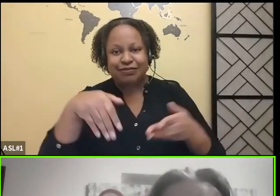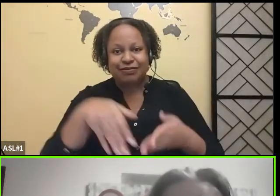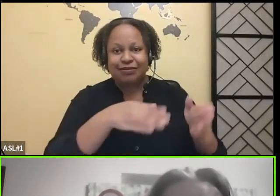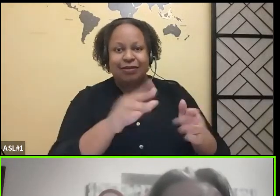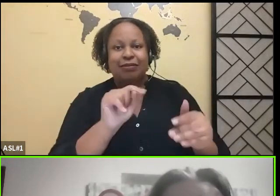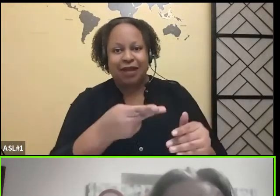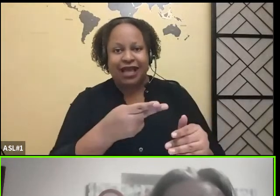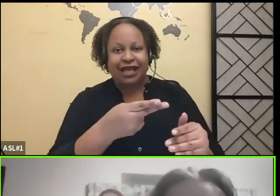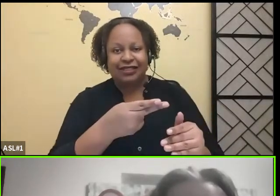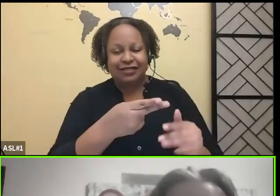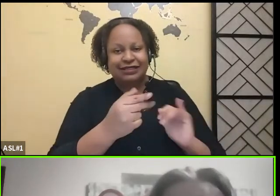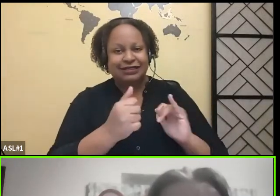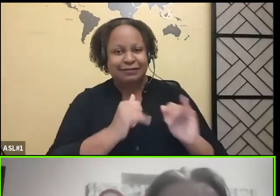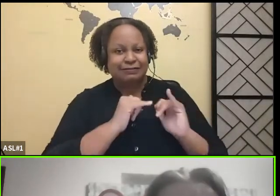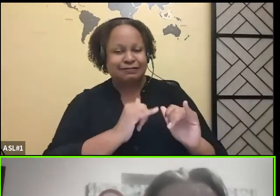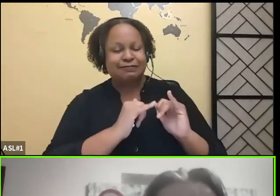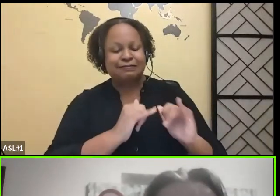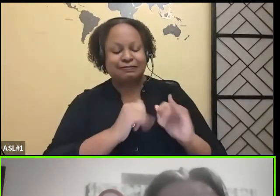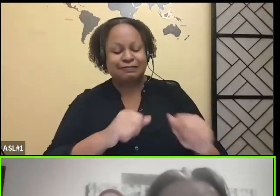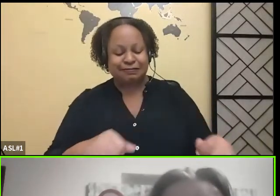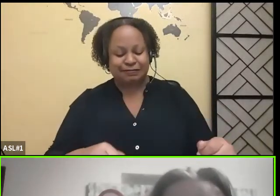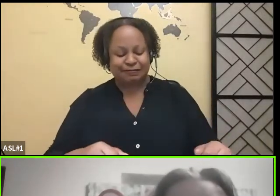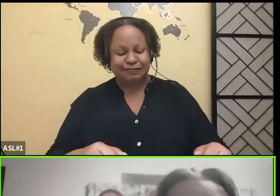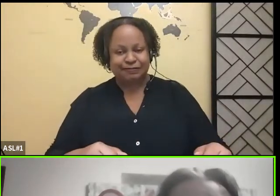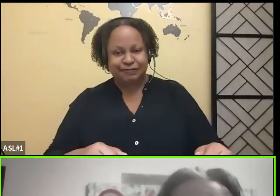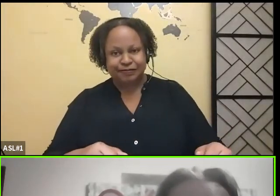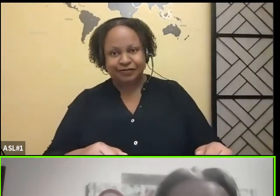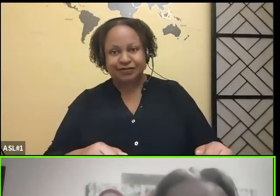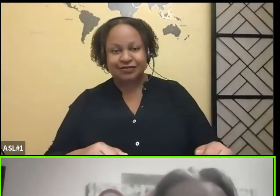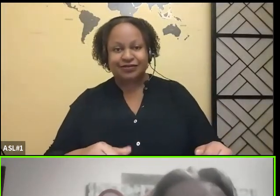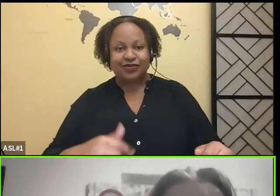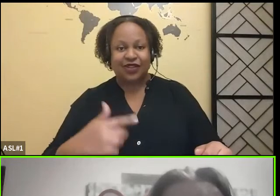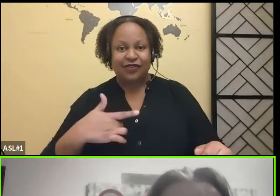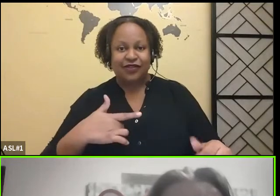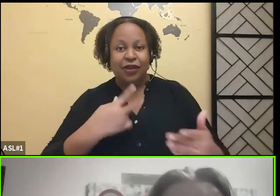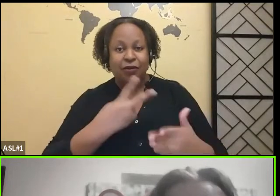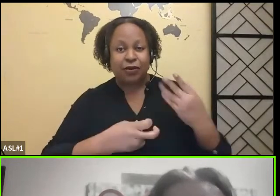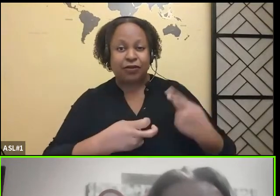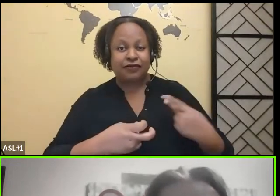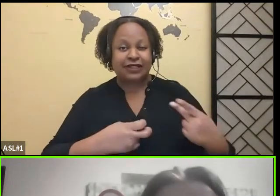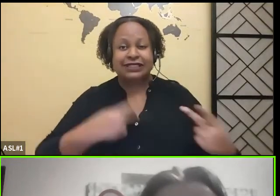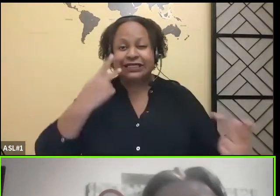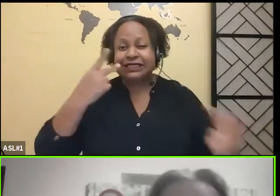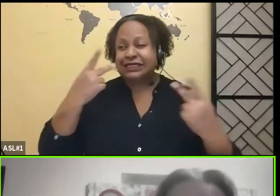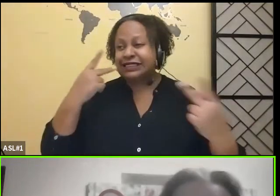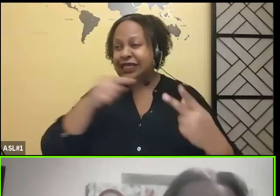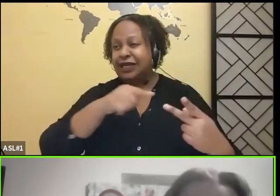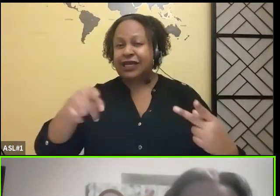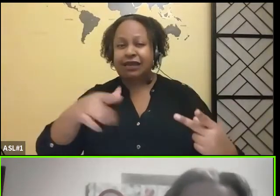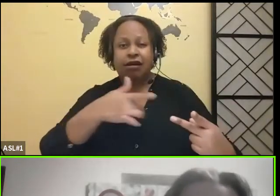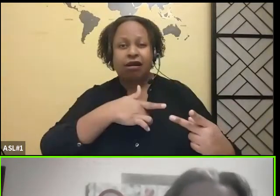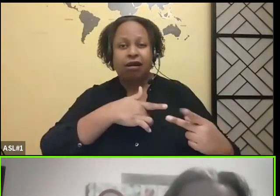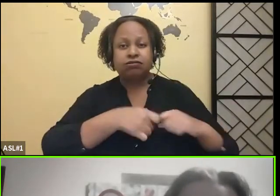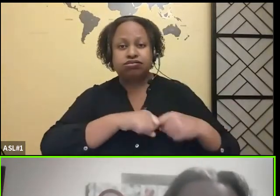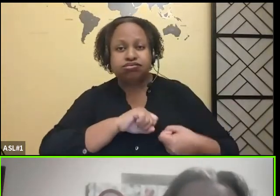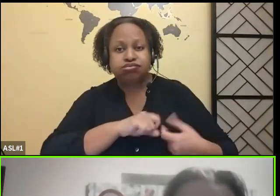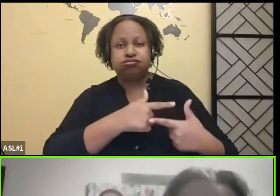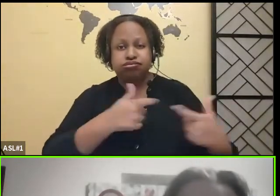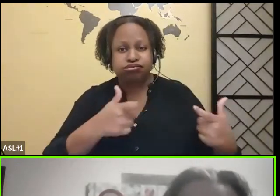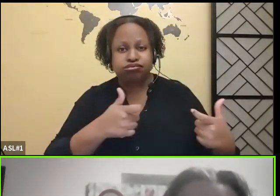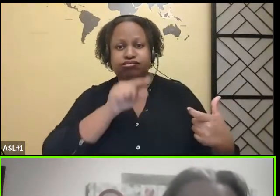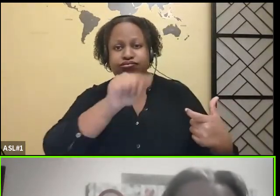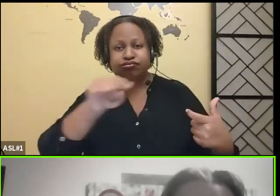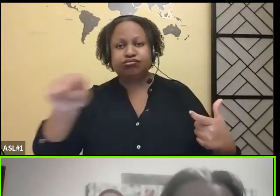know, similar paths. And, you know, I think both of us seen a lot of stuff out there, a lot of heartache, right? A